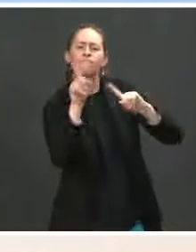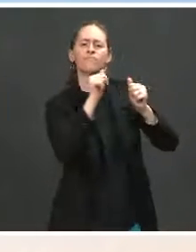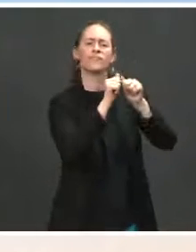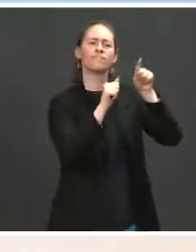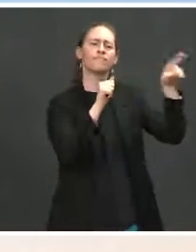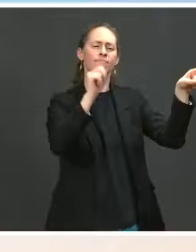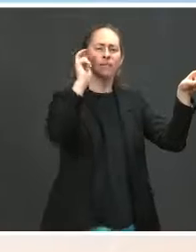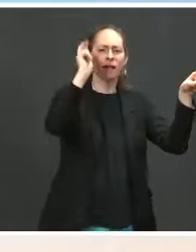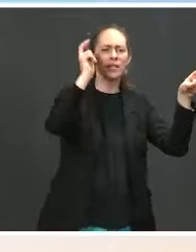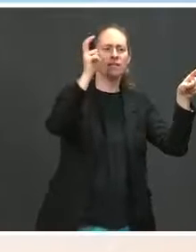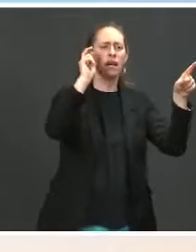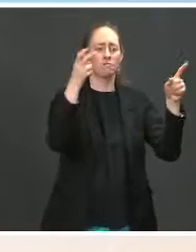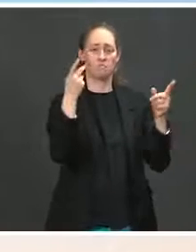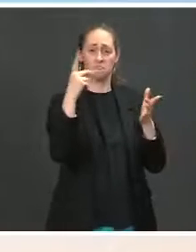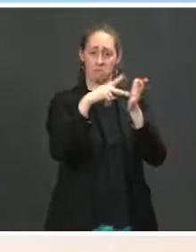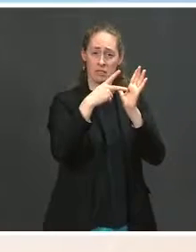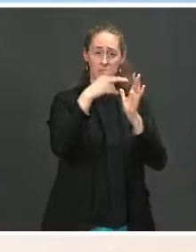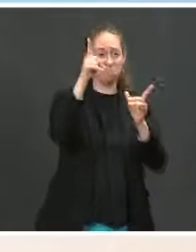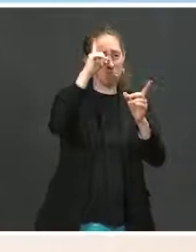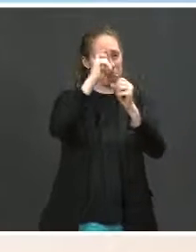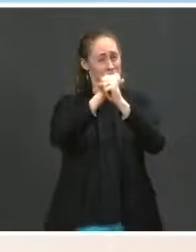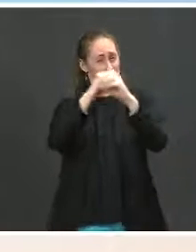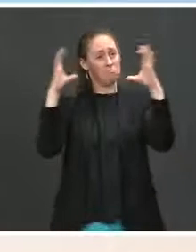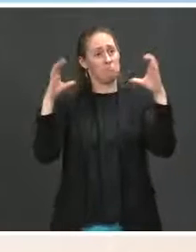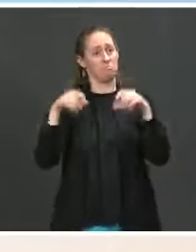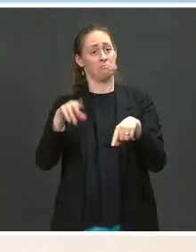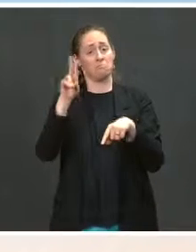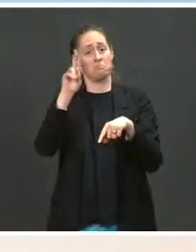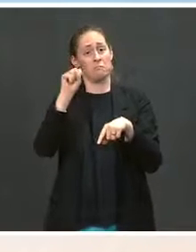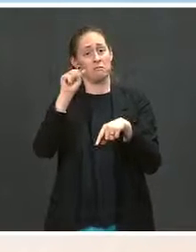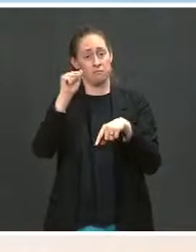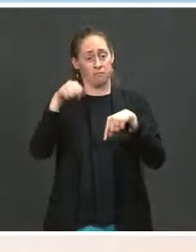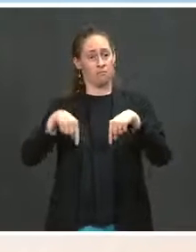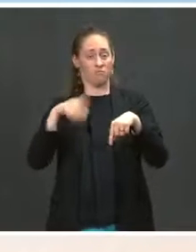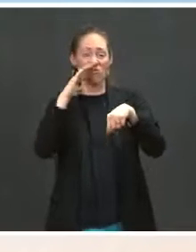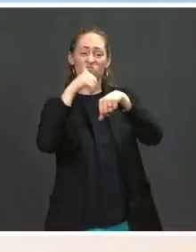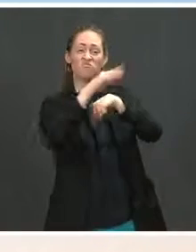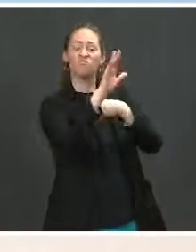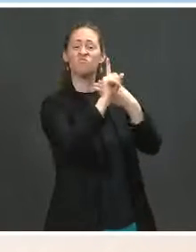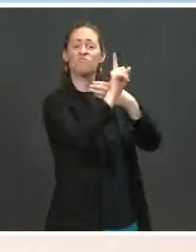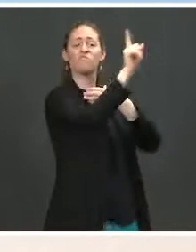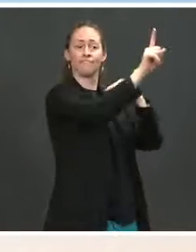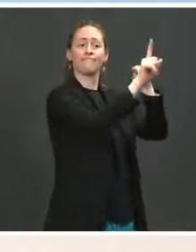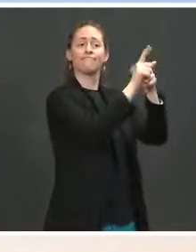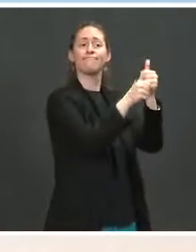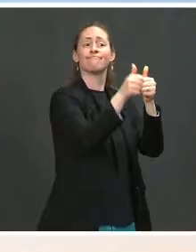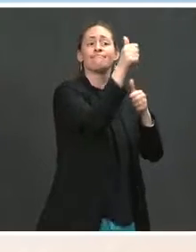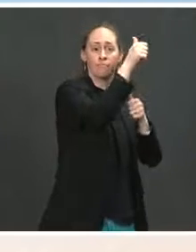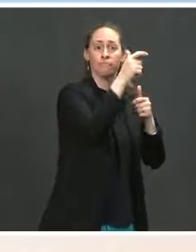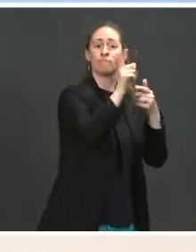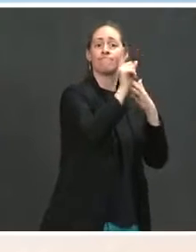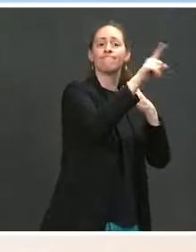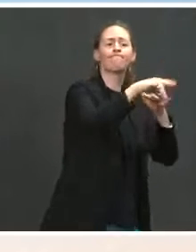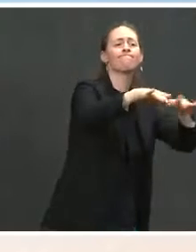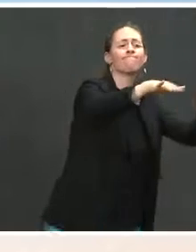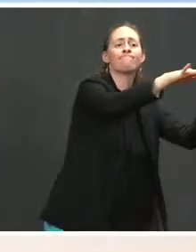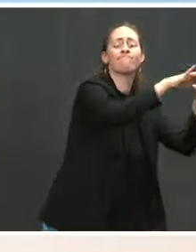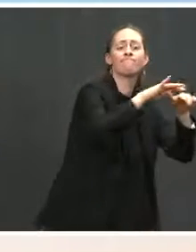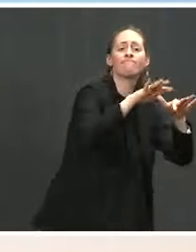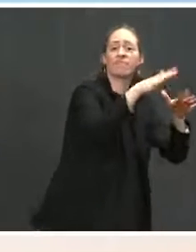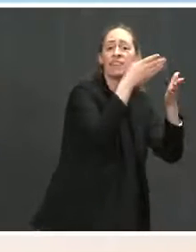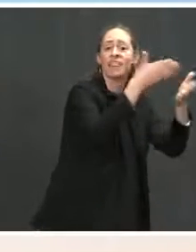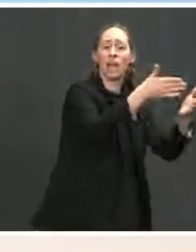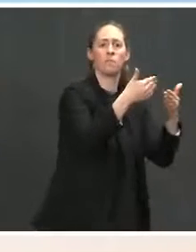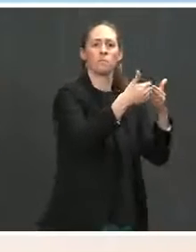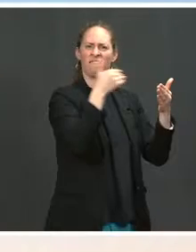the United States will have an ambassador in Afghanistan before the troops leave? Do you